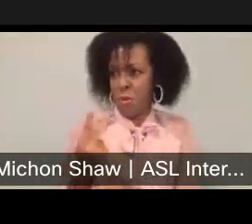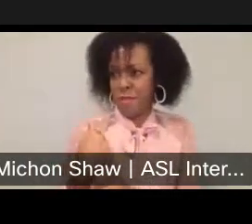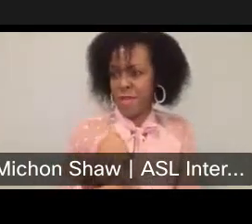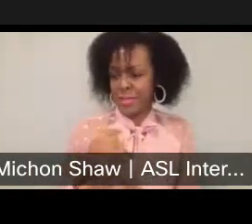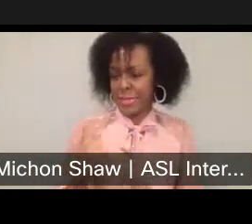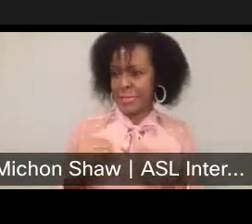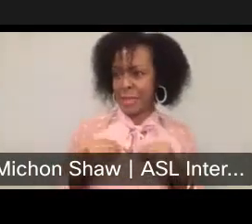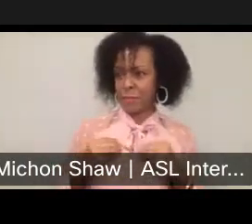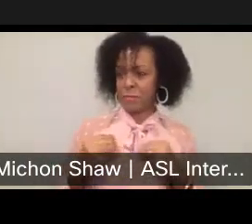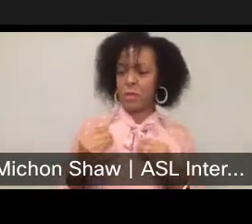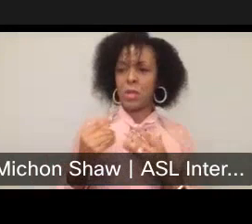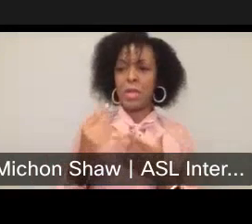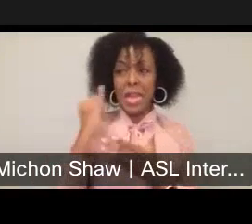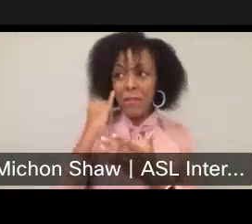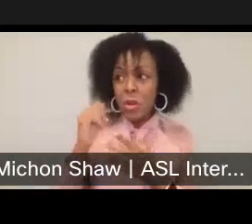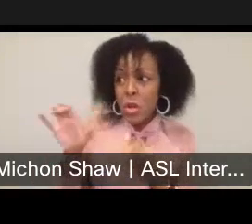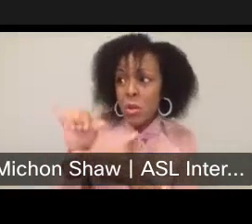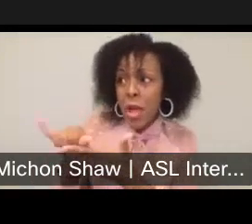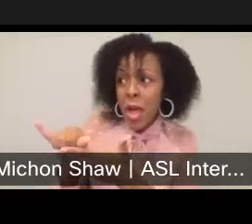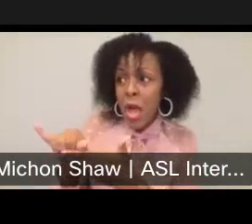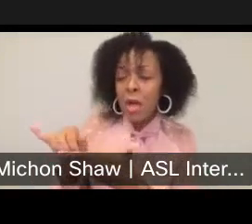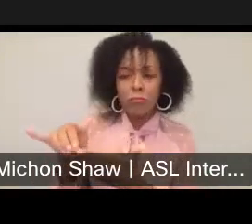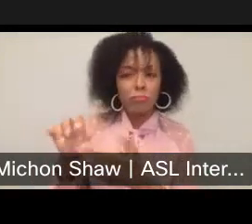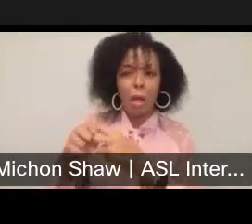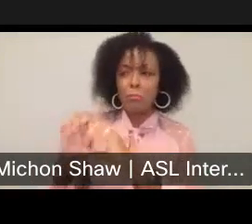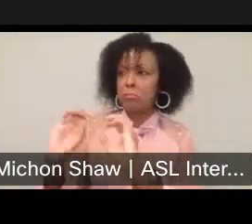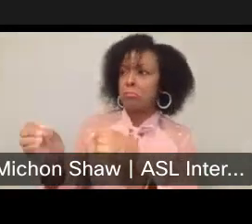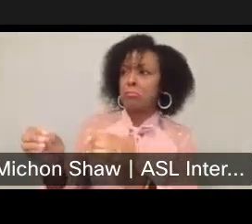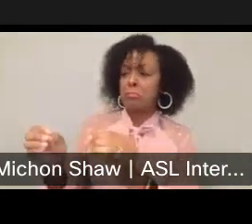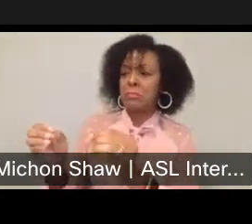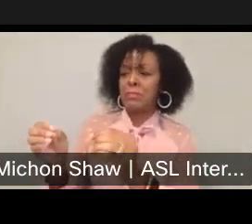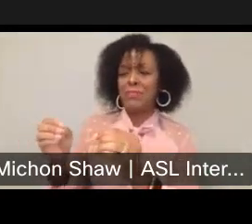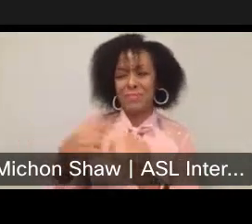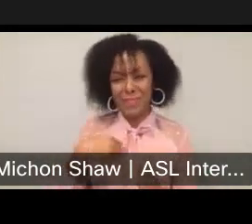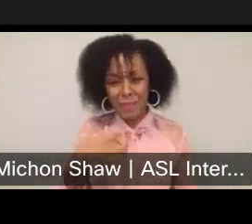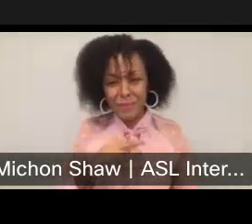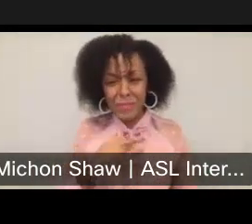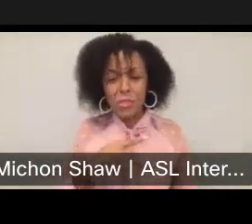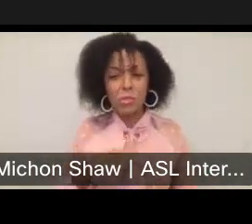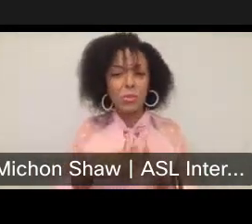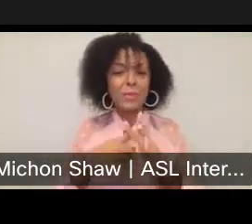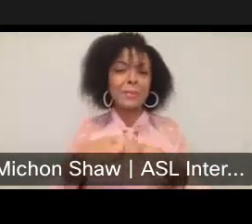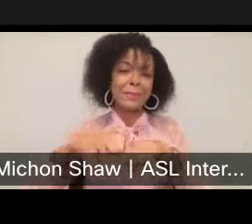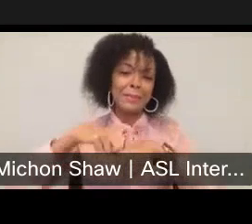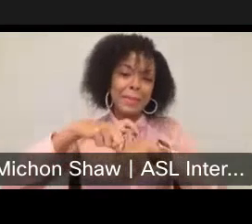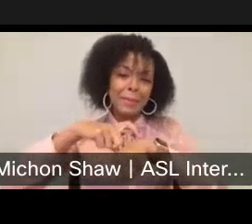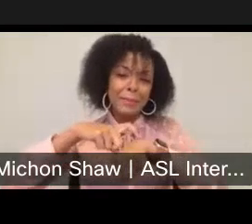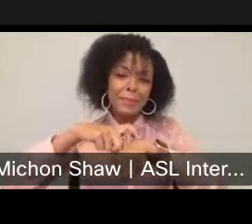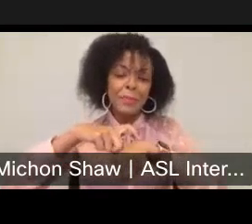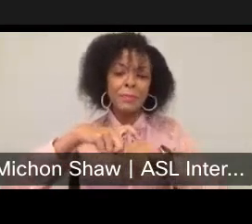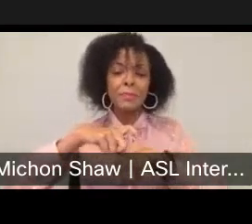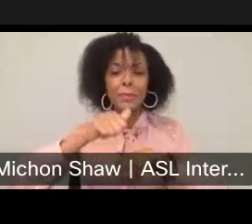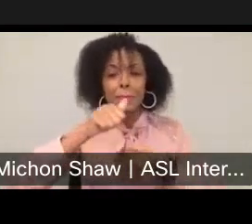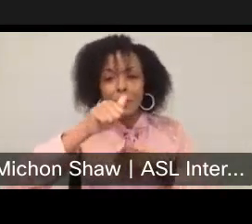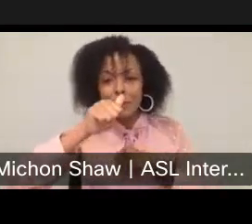do this, we will not have a problem. So I think it takes time, it takes patience. It takes people taking